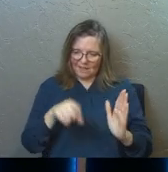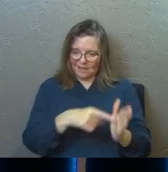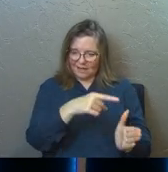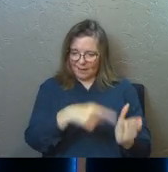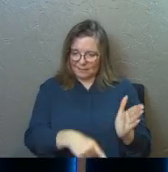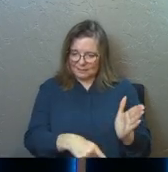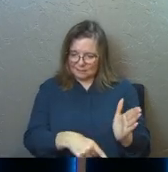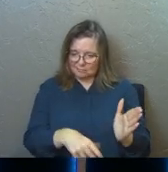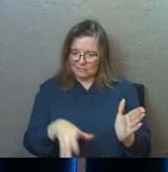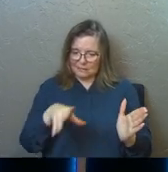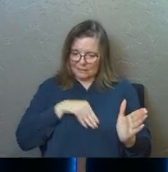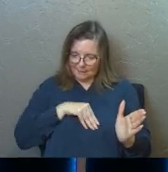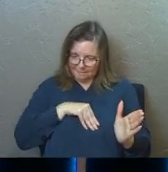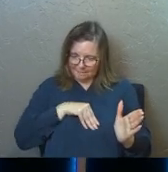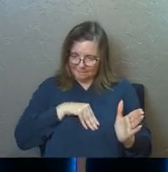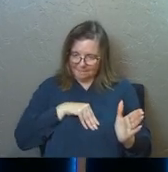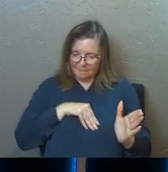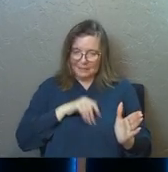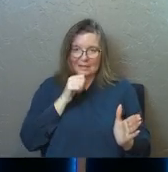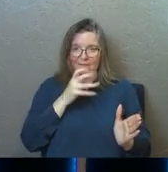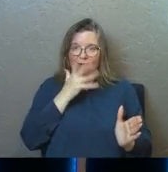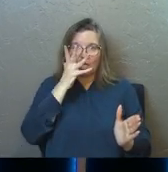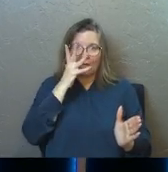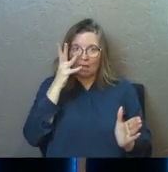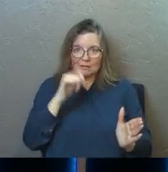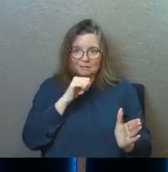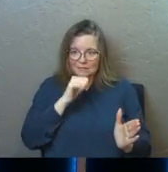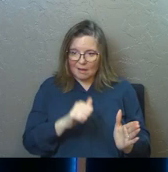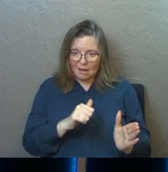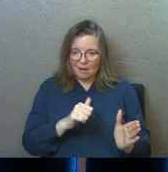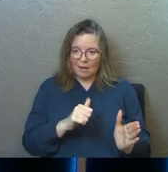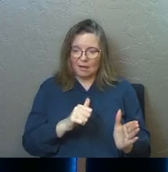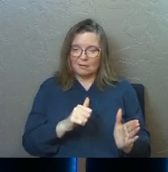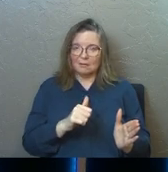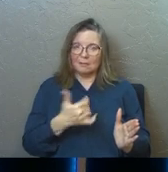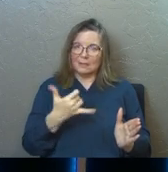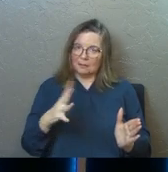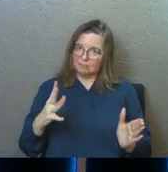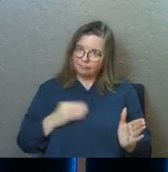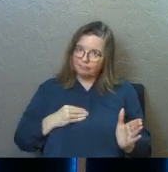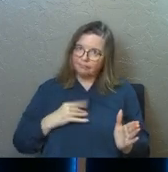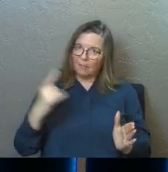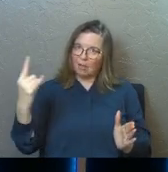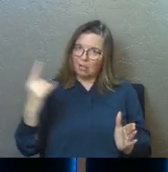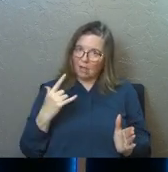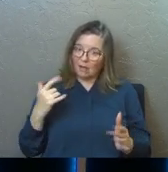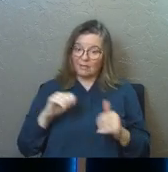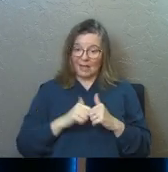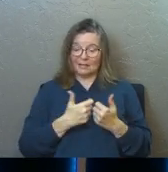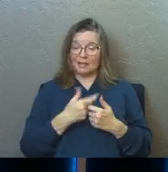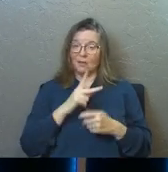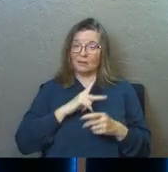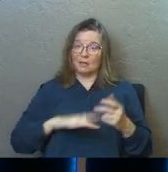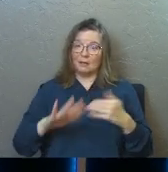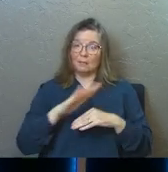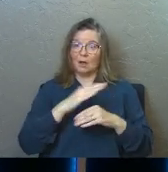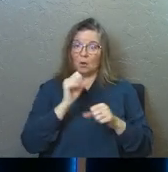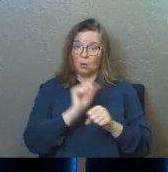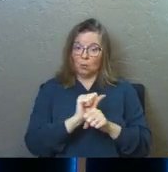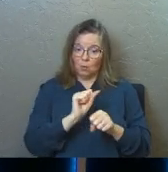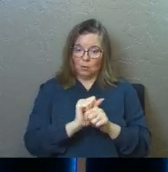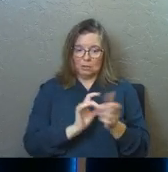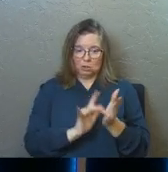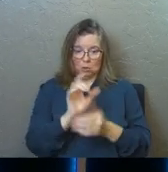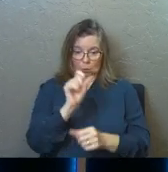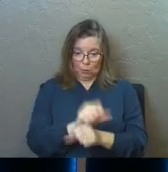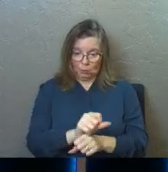condemned. Amen. Not feel ashamed, not feel unworthy or unwelcome. That's not how the kingdom of God works. That's not how